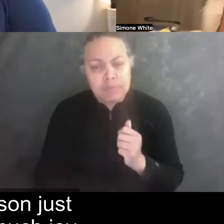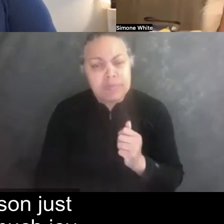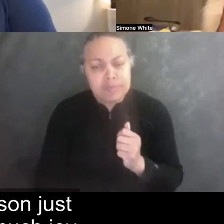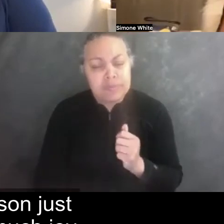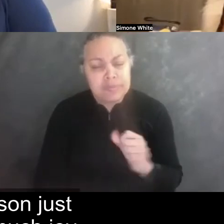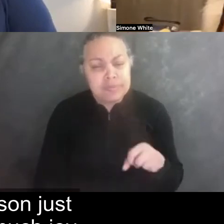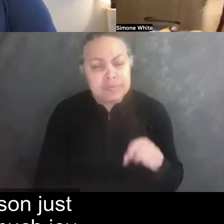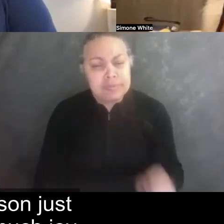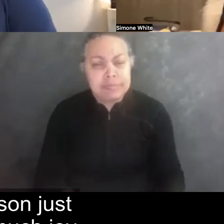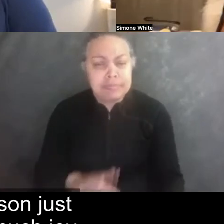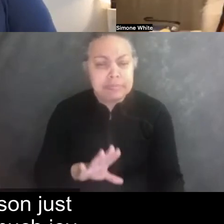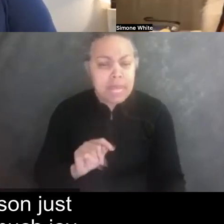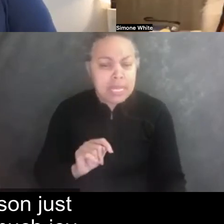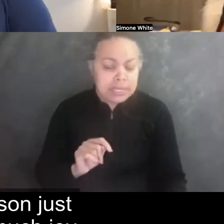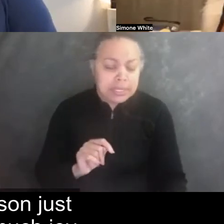But